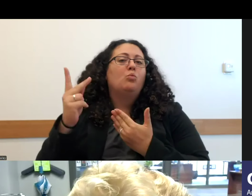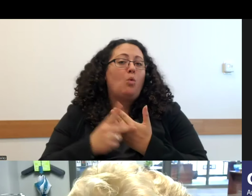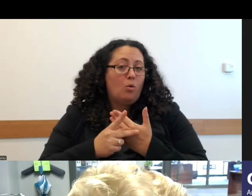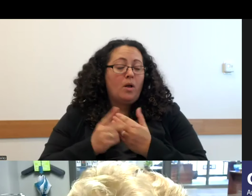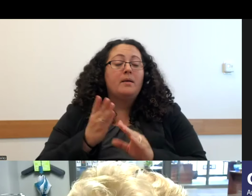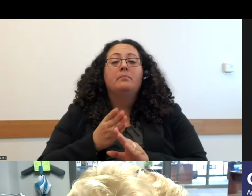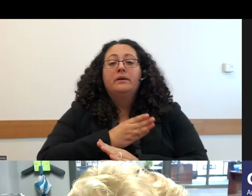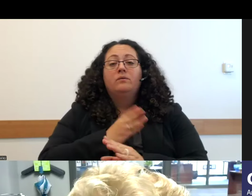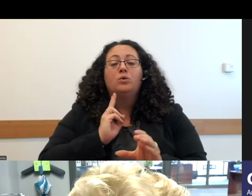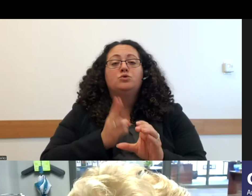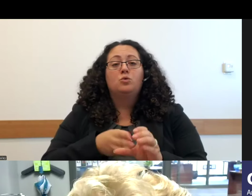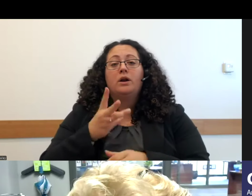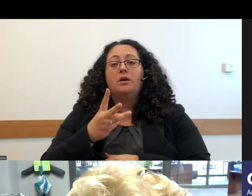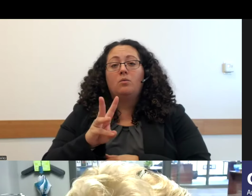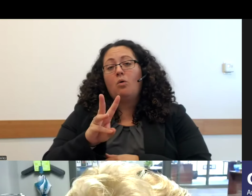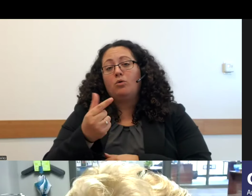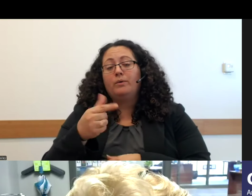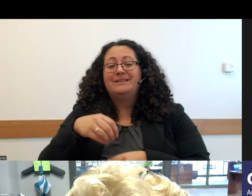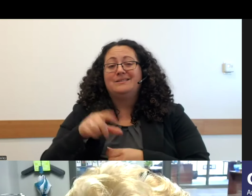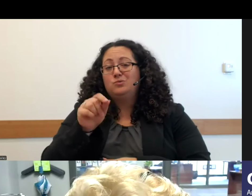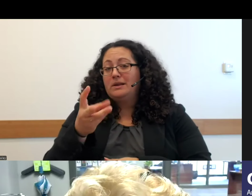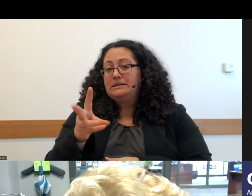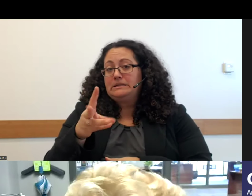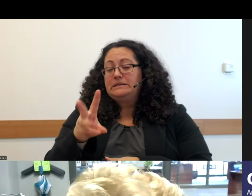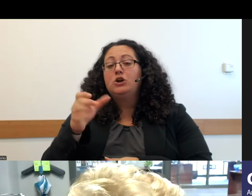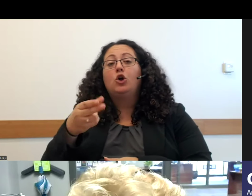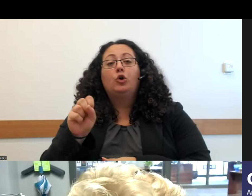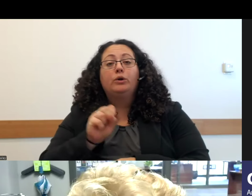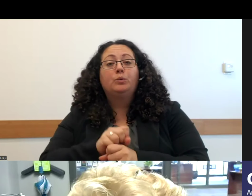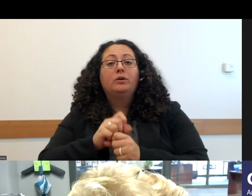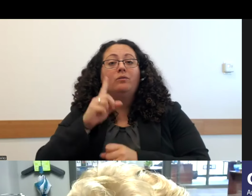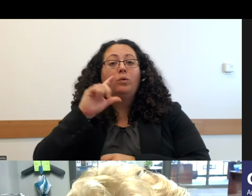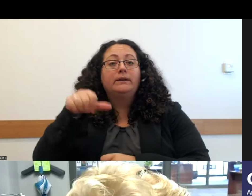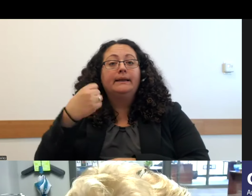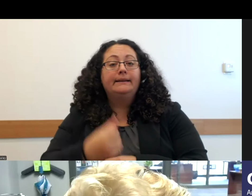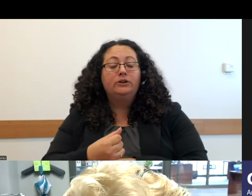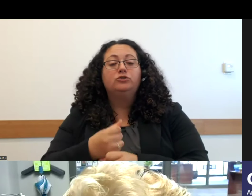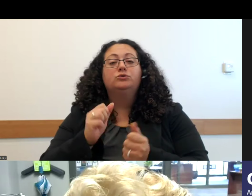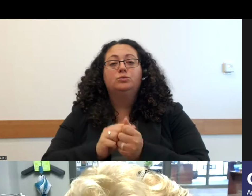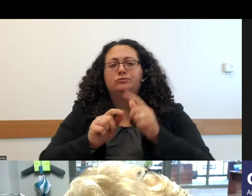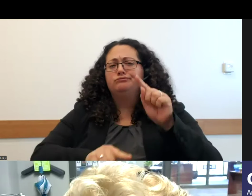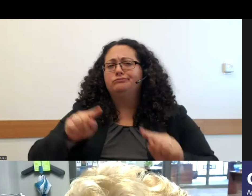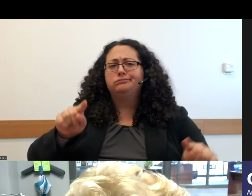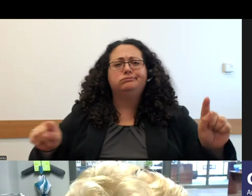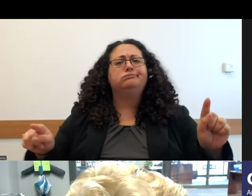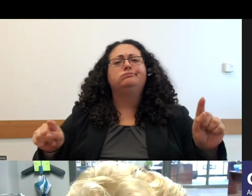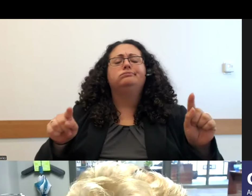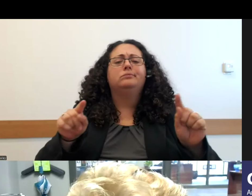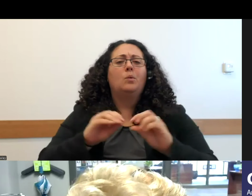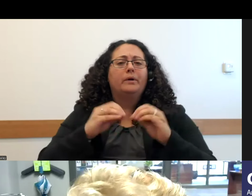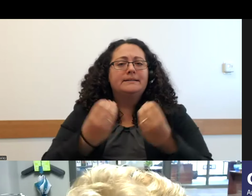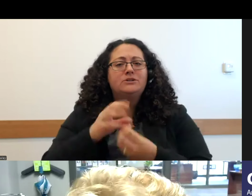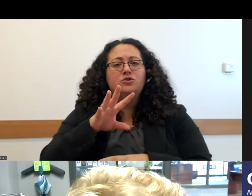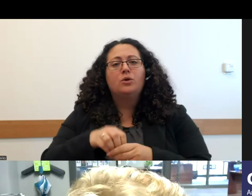Before joining Walgreens in 2016, Chris worked for 10 years for a diverse range of organizations, including